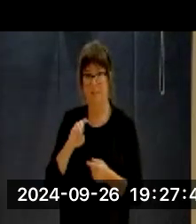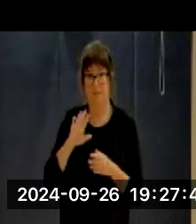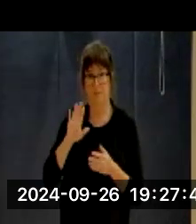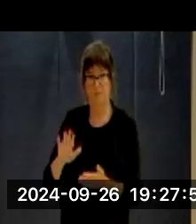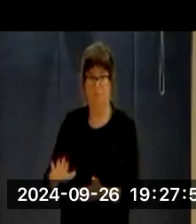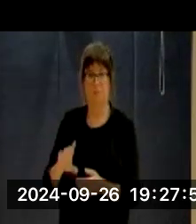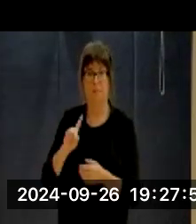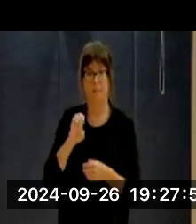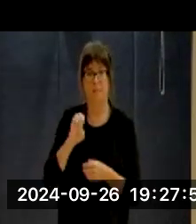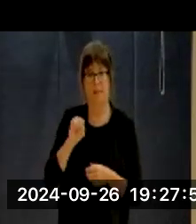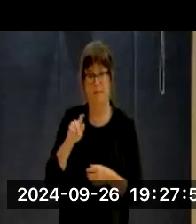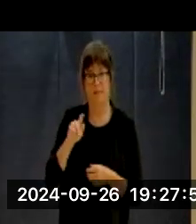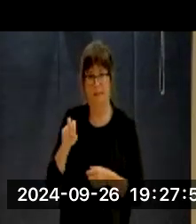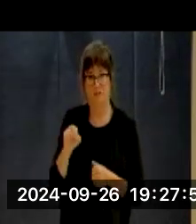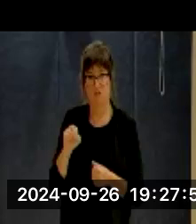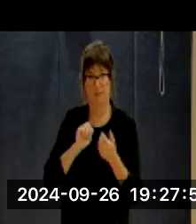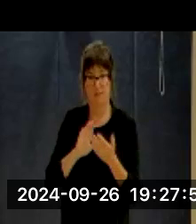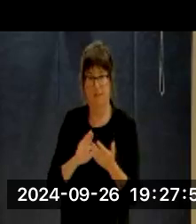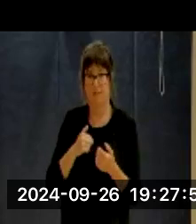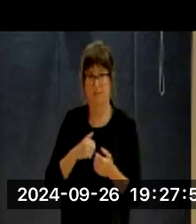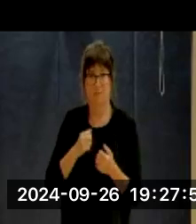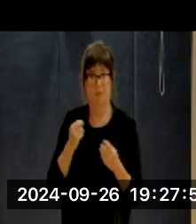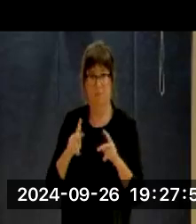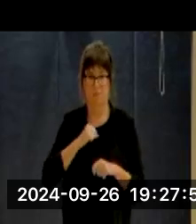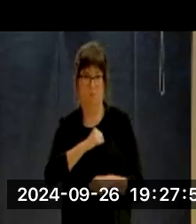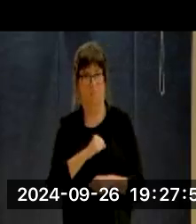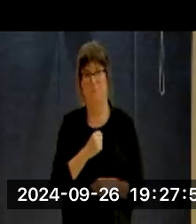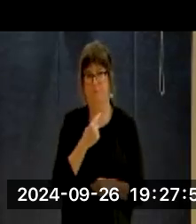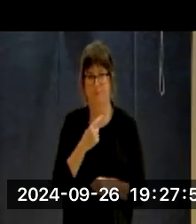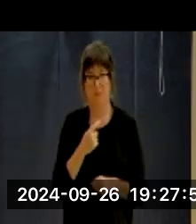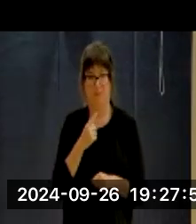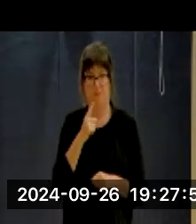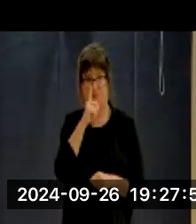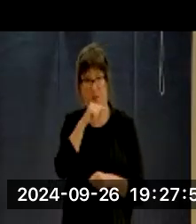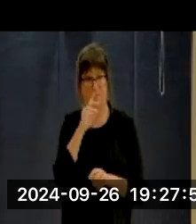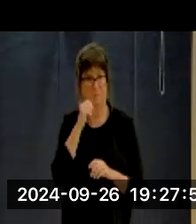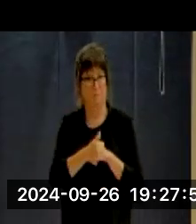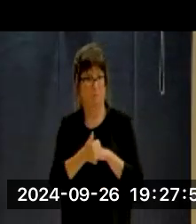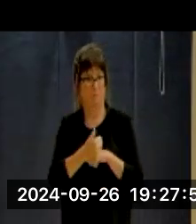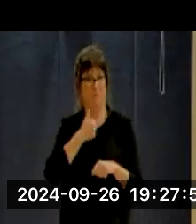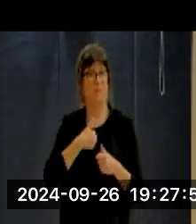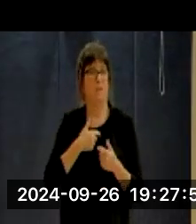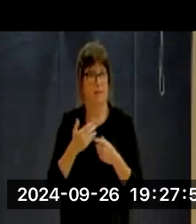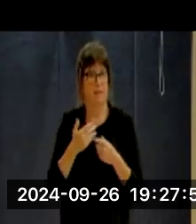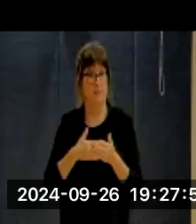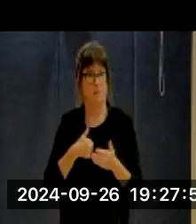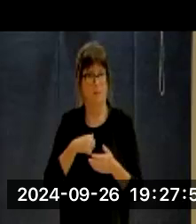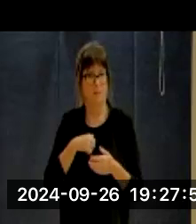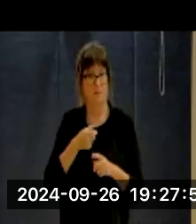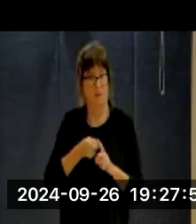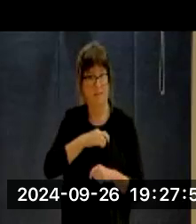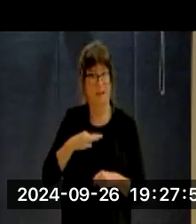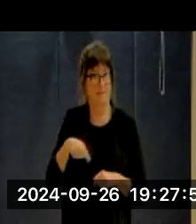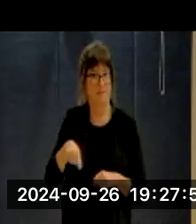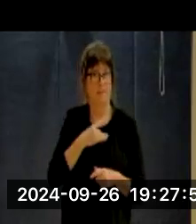faced significant pushback, including false accusations against me from my staff who did not like this concept. In a